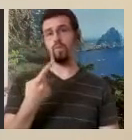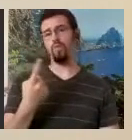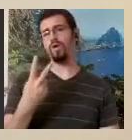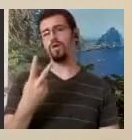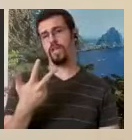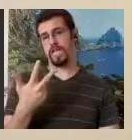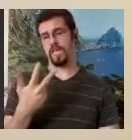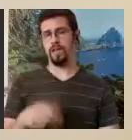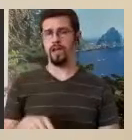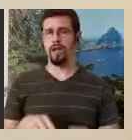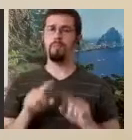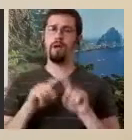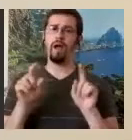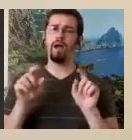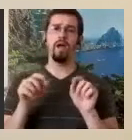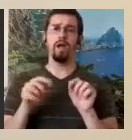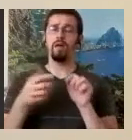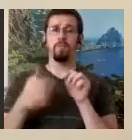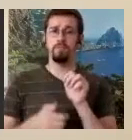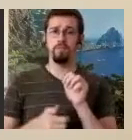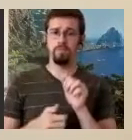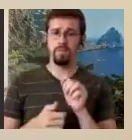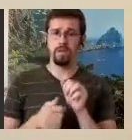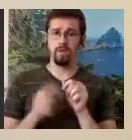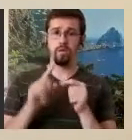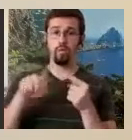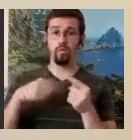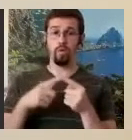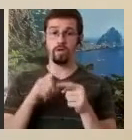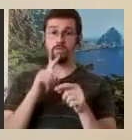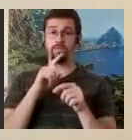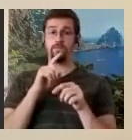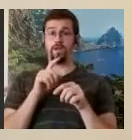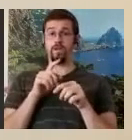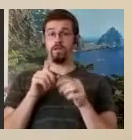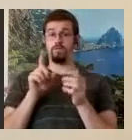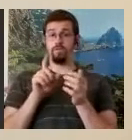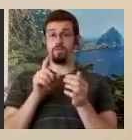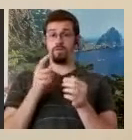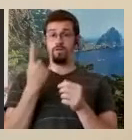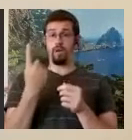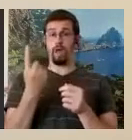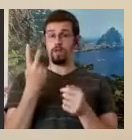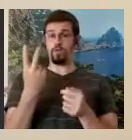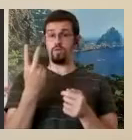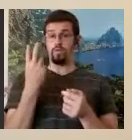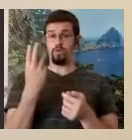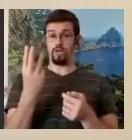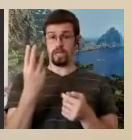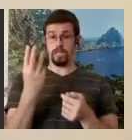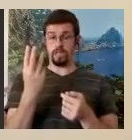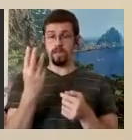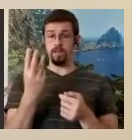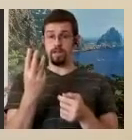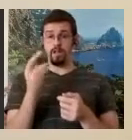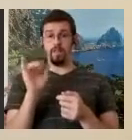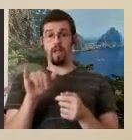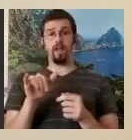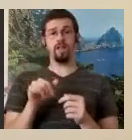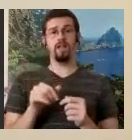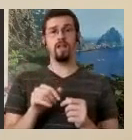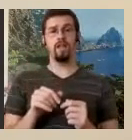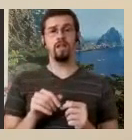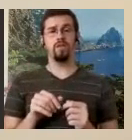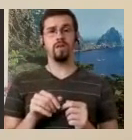2, and 3. But when they were represented in written form, just as 1, 2, and 3 in this rotation, they couldn't be